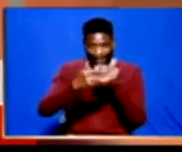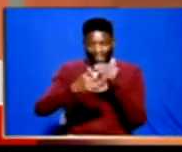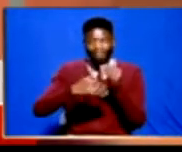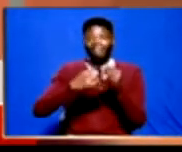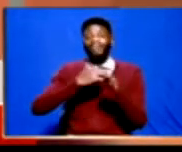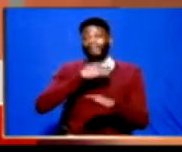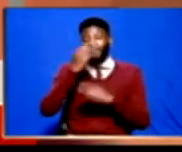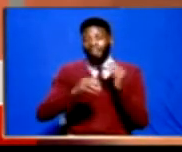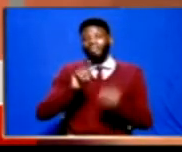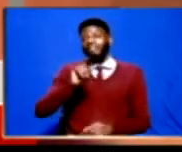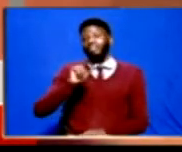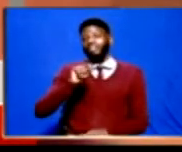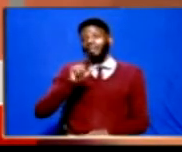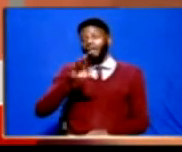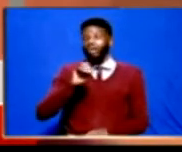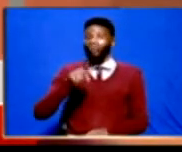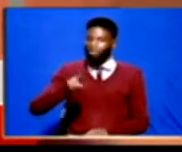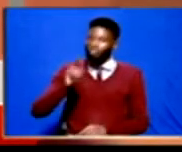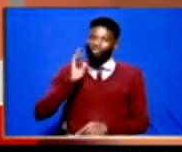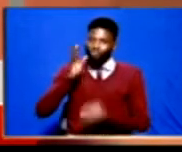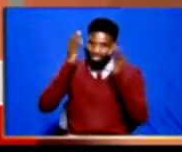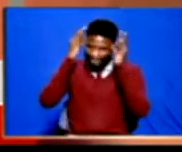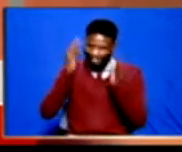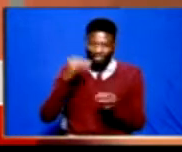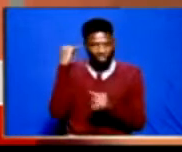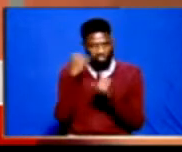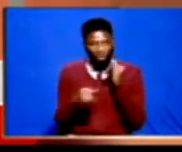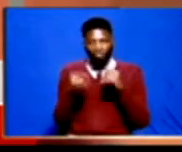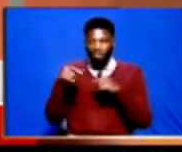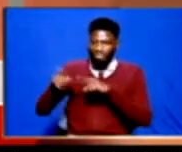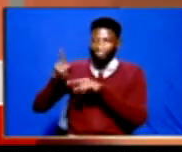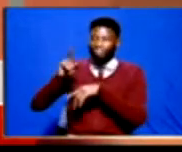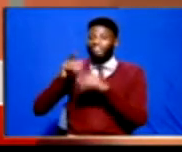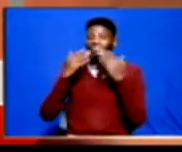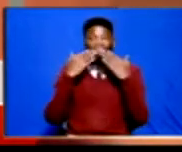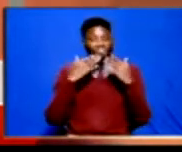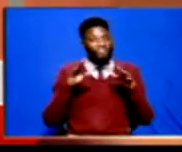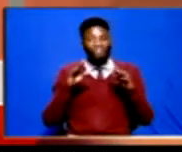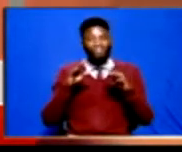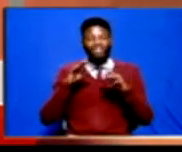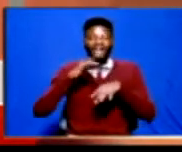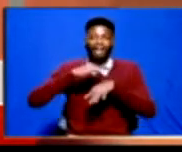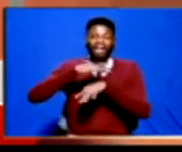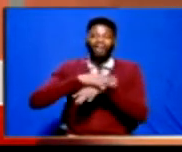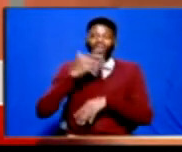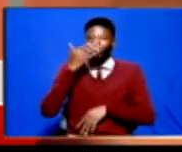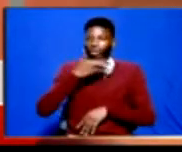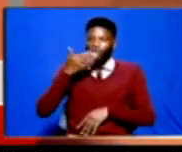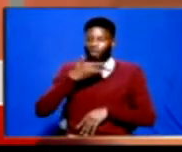investment decision on how to proceed on this particular thing after carrying out a successful early oil program, EOPS, that was